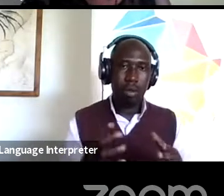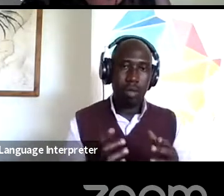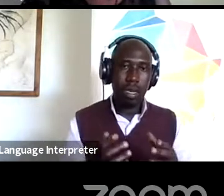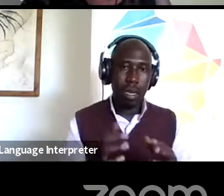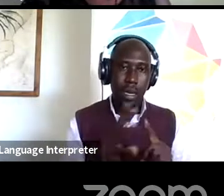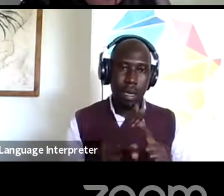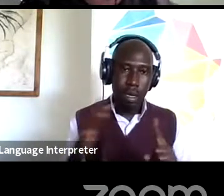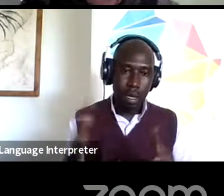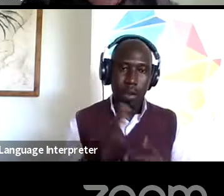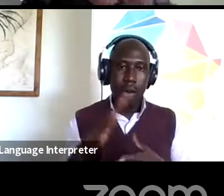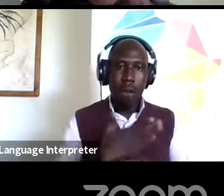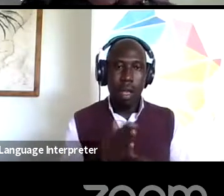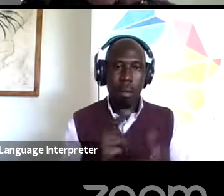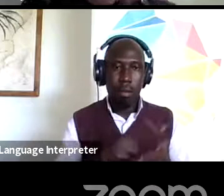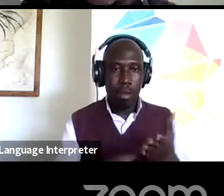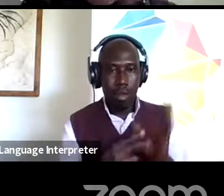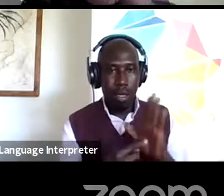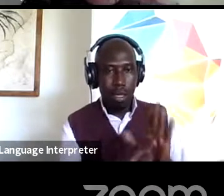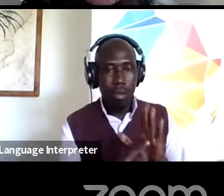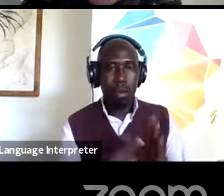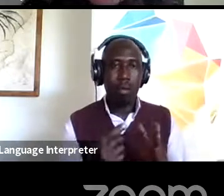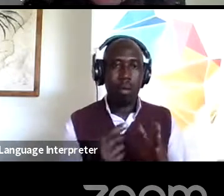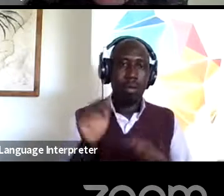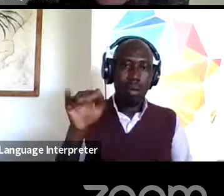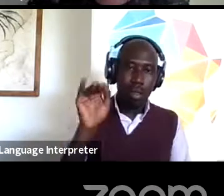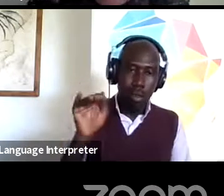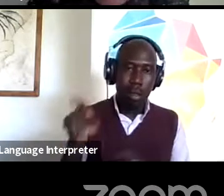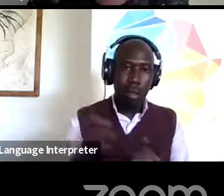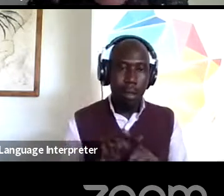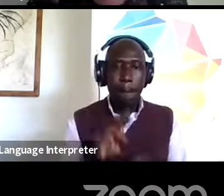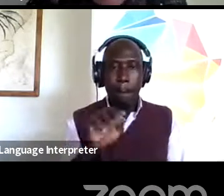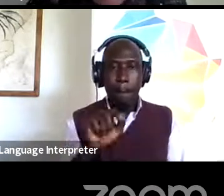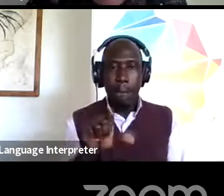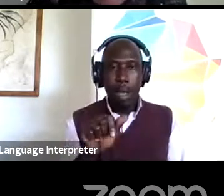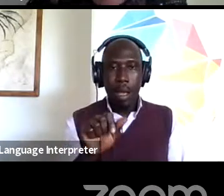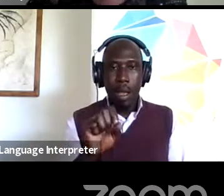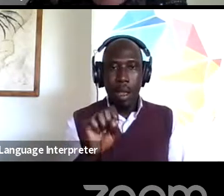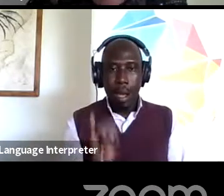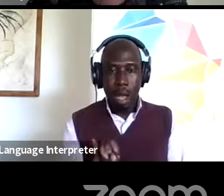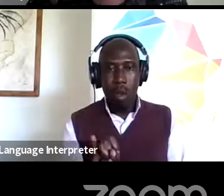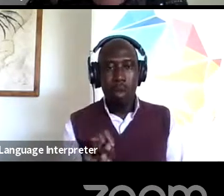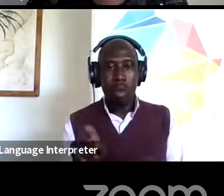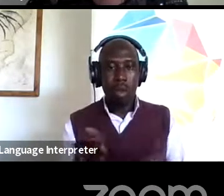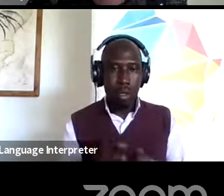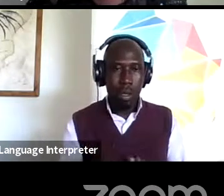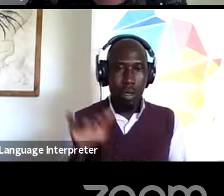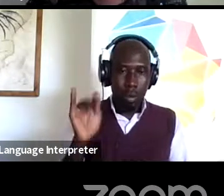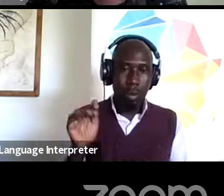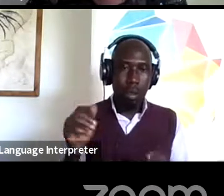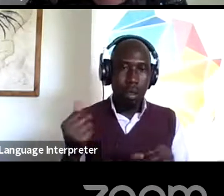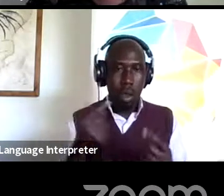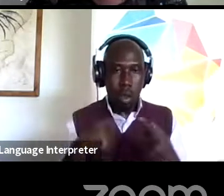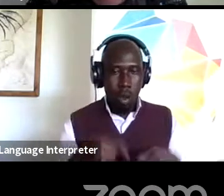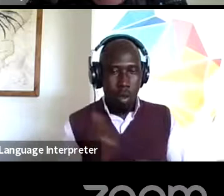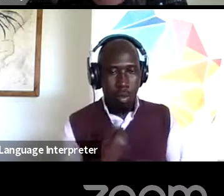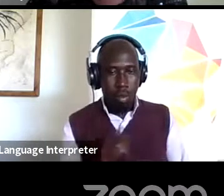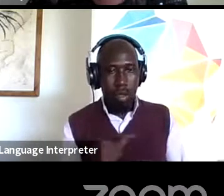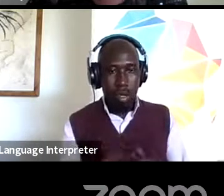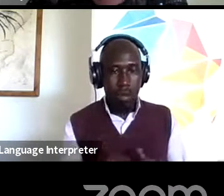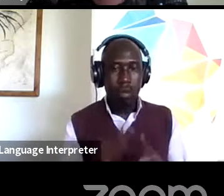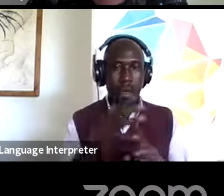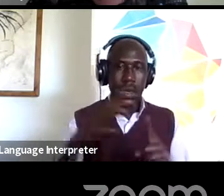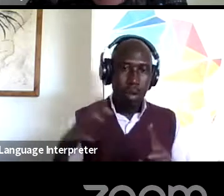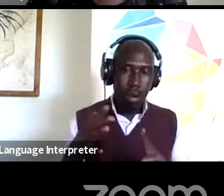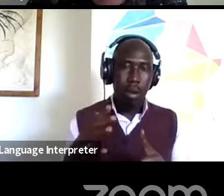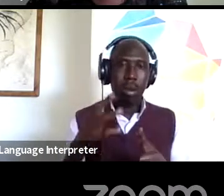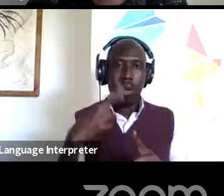I'll give examples from countries like Zimbabwe, Lesotho, and Malawi, because as Mr. Zimbabwe, we have been doing a digital rights literacy